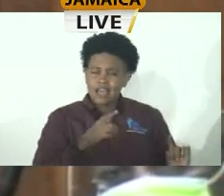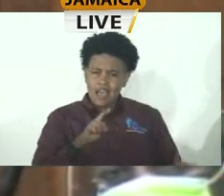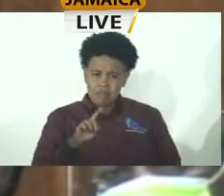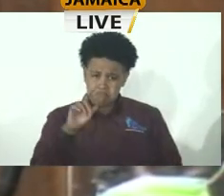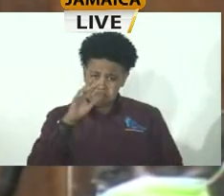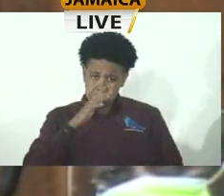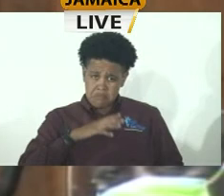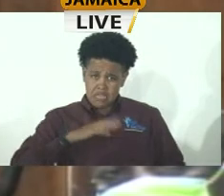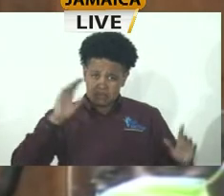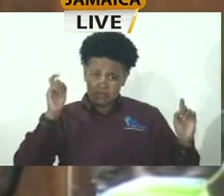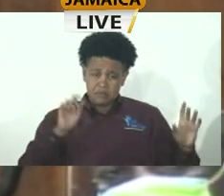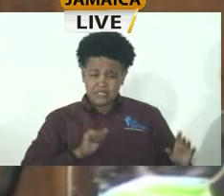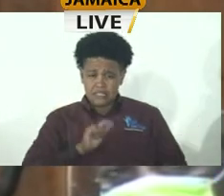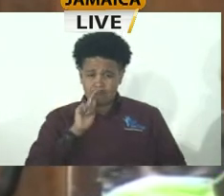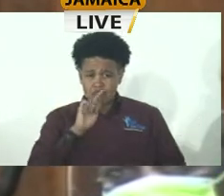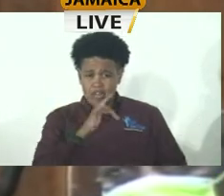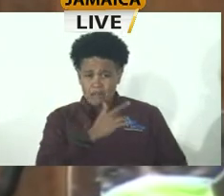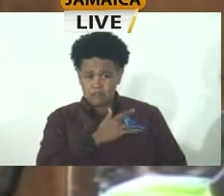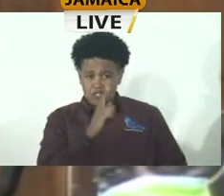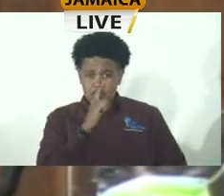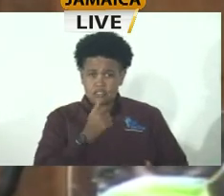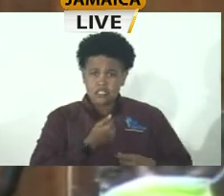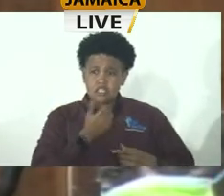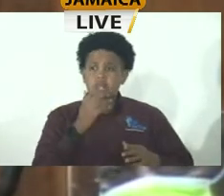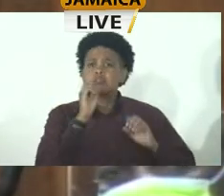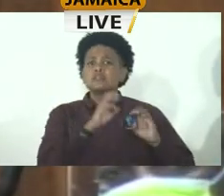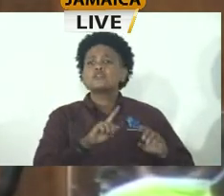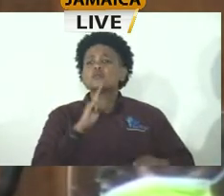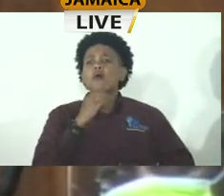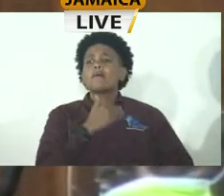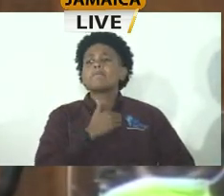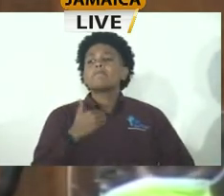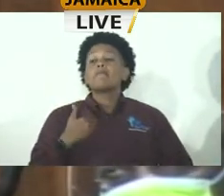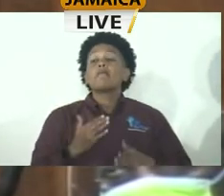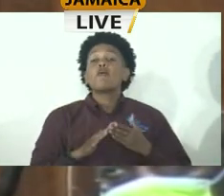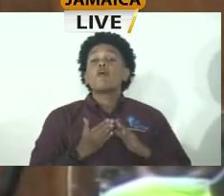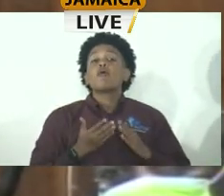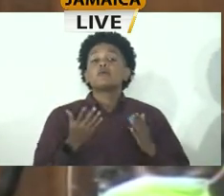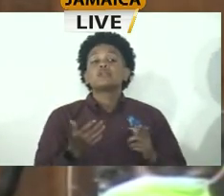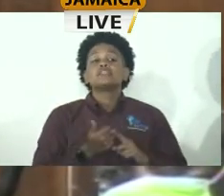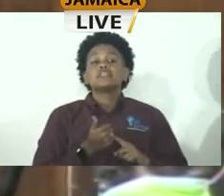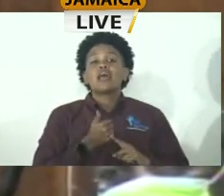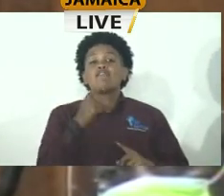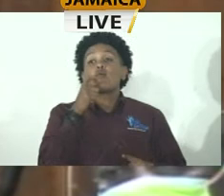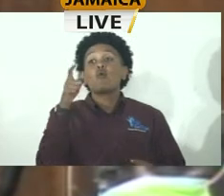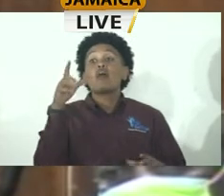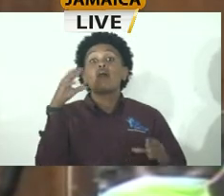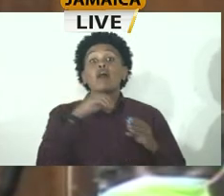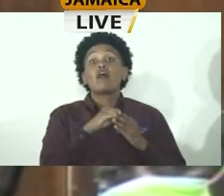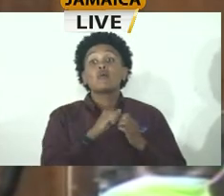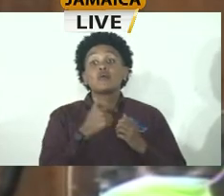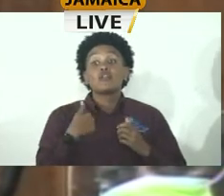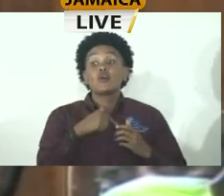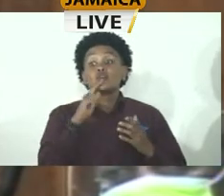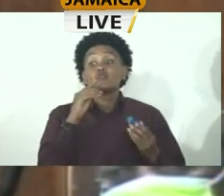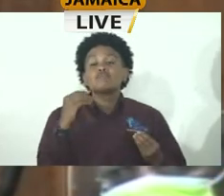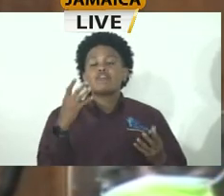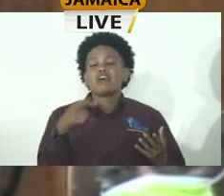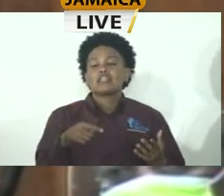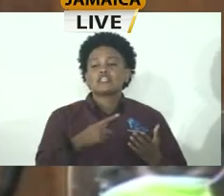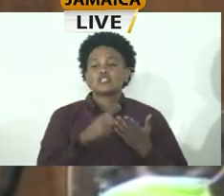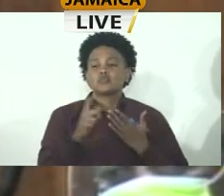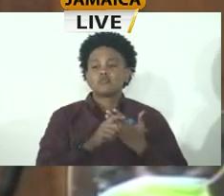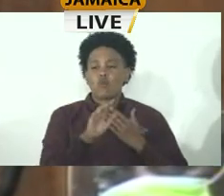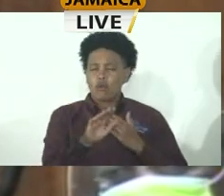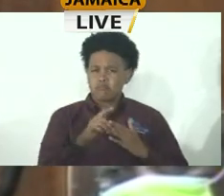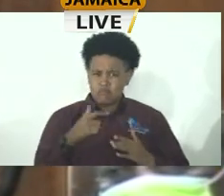speaker i appreciate express appreciation to members of the community who have partnered with us to deliver this program we